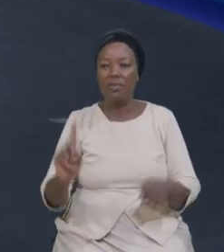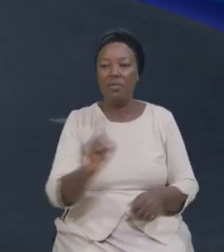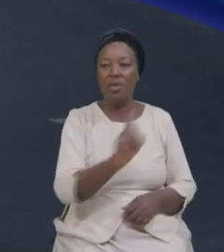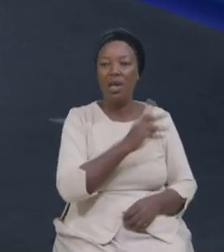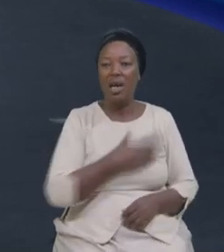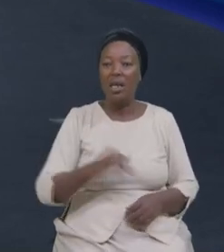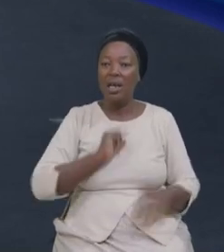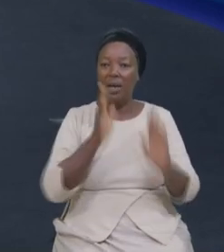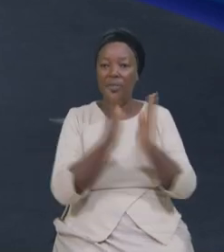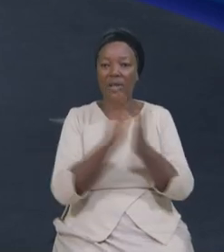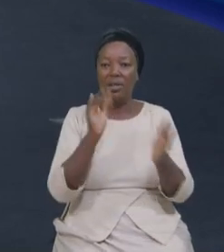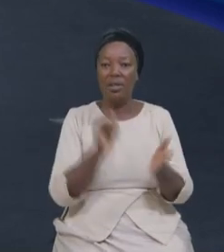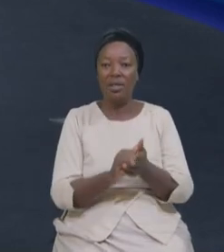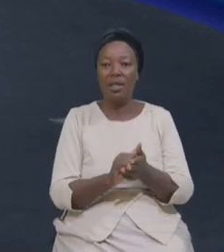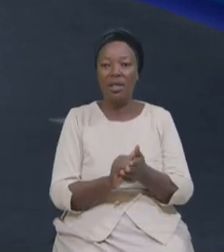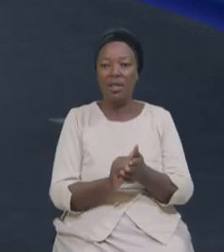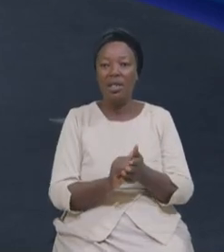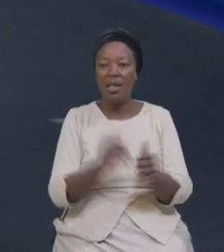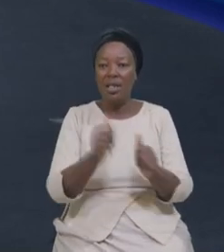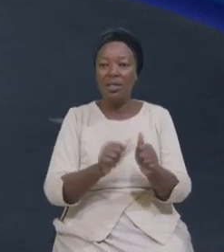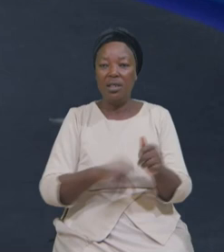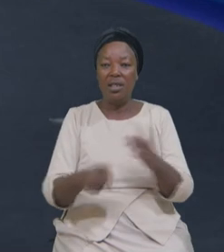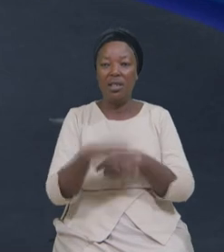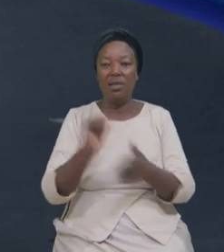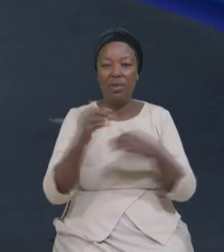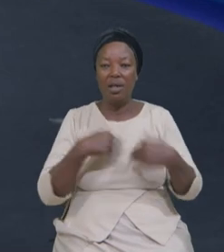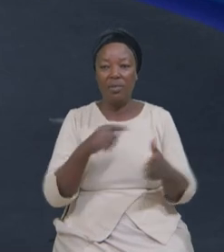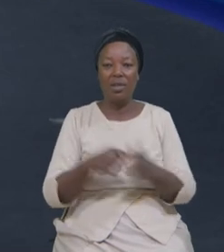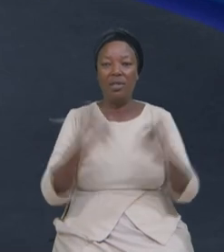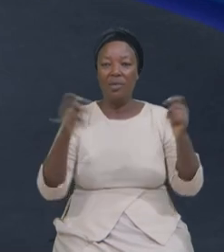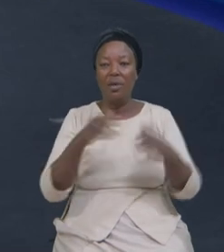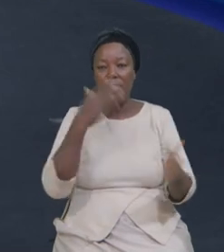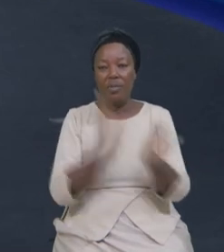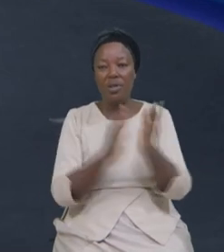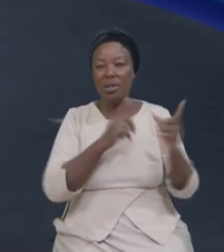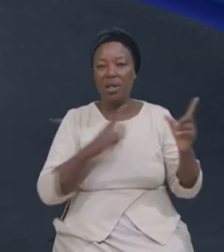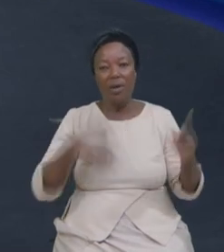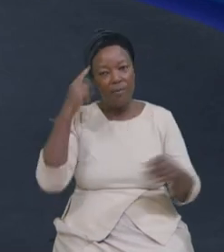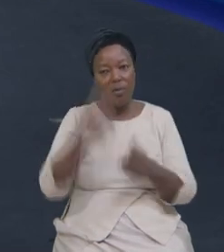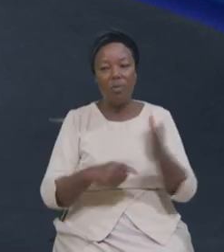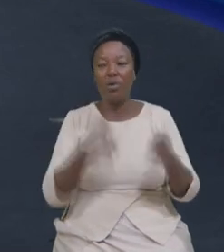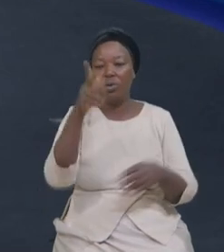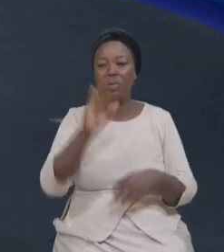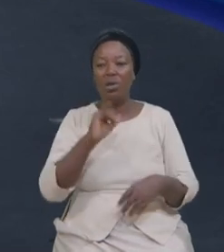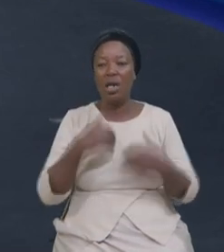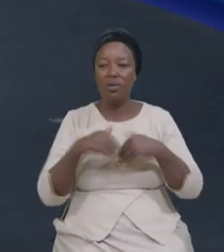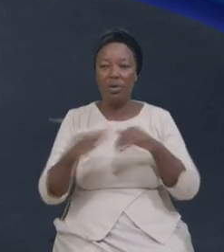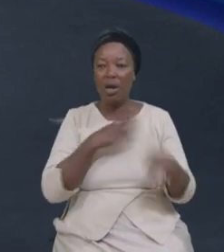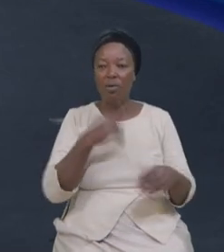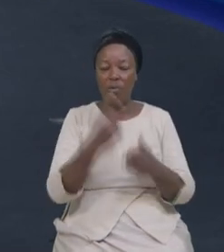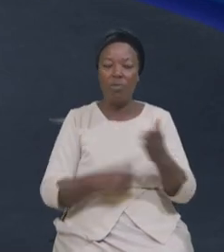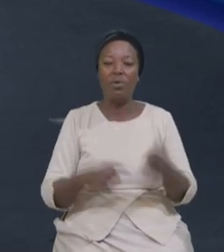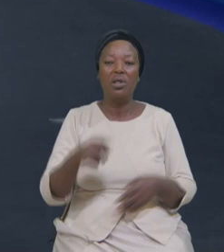I pray that even though we're having celebration, praising the Lord for what God has done, what God is doing, what God will yet